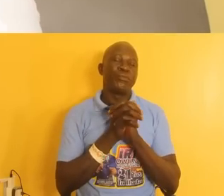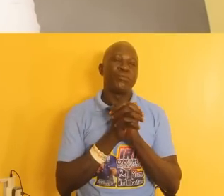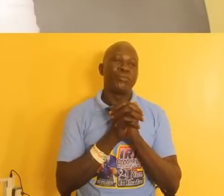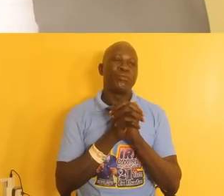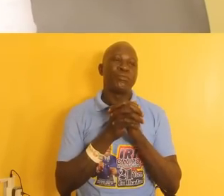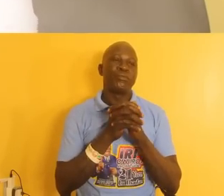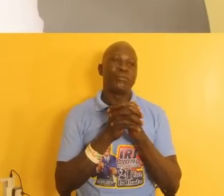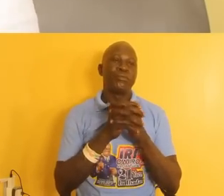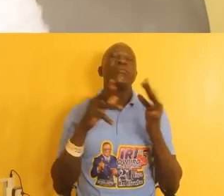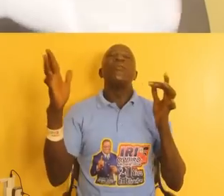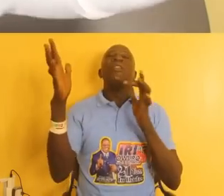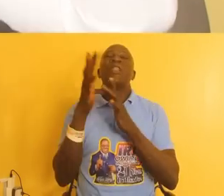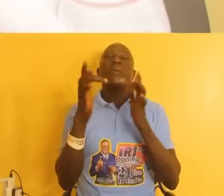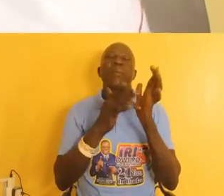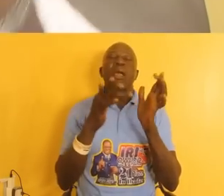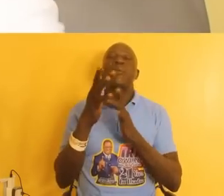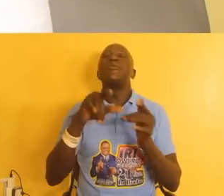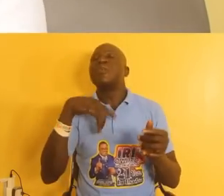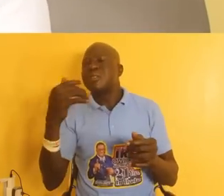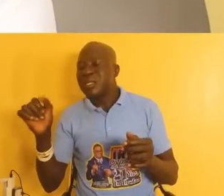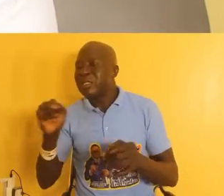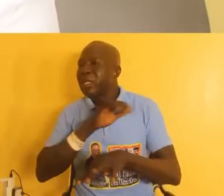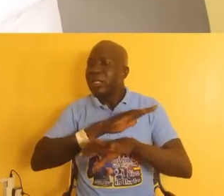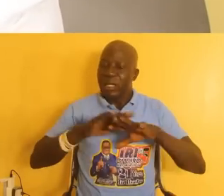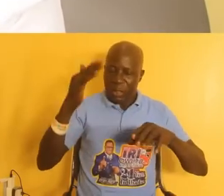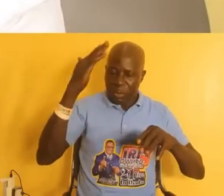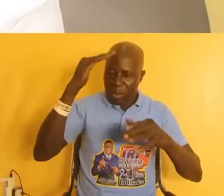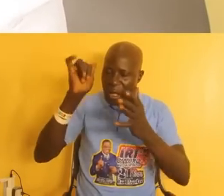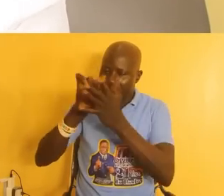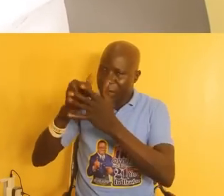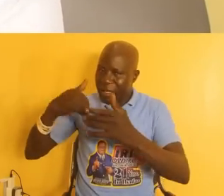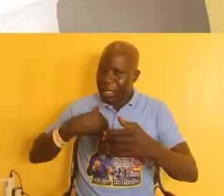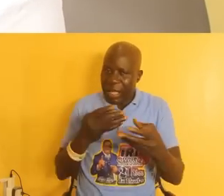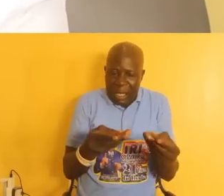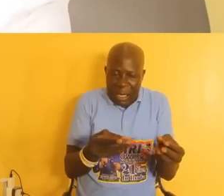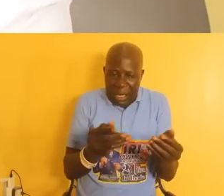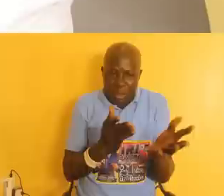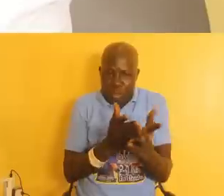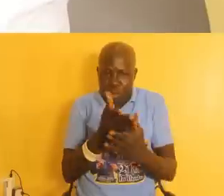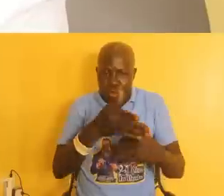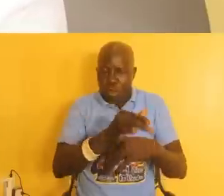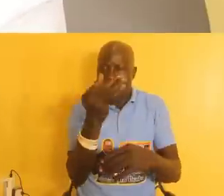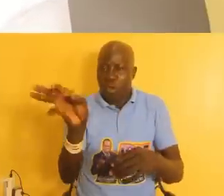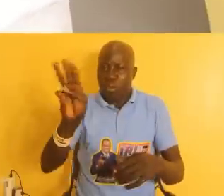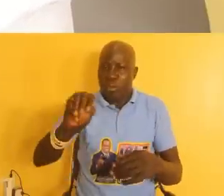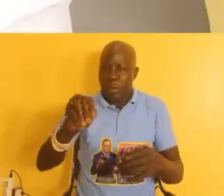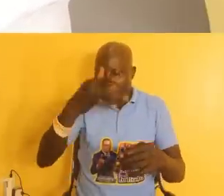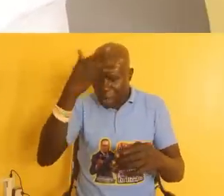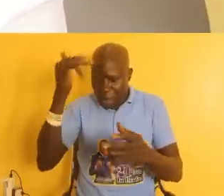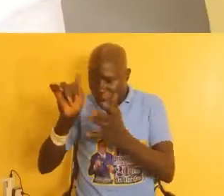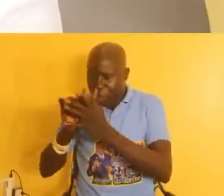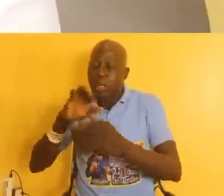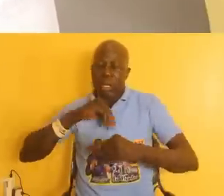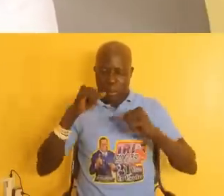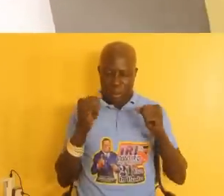won. Bibeli wi pe the Bible says won o ni ile yen nipa idara won. They had the land their possession. Ise tori ko won ni agbara.